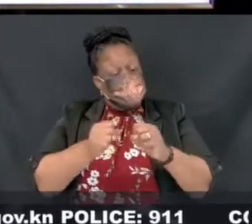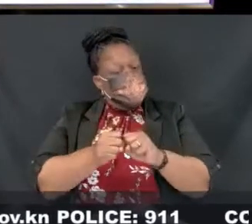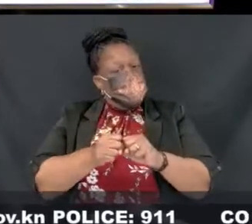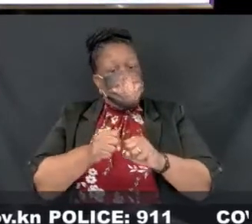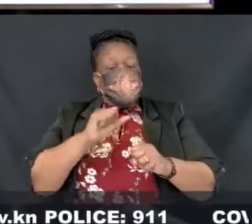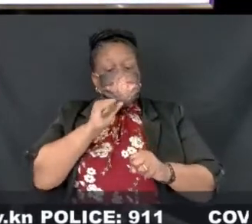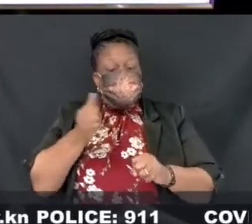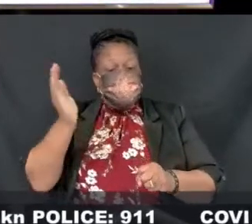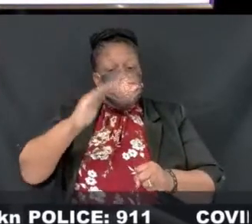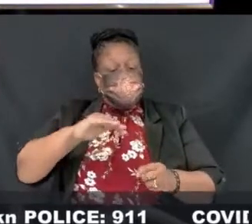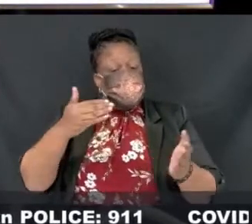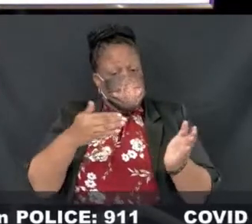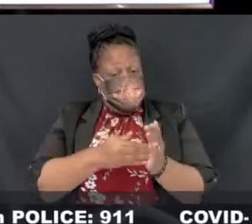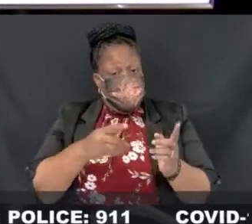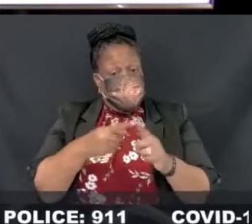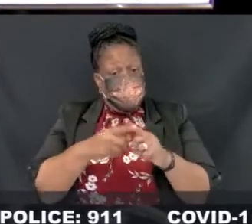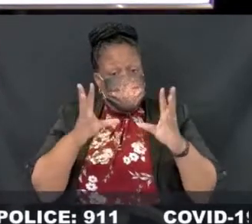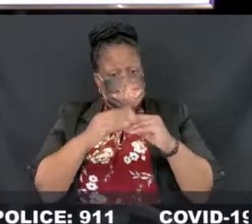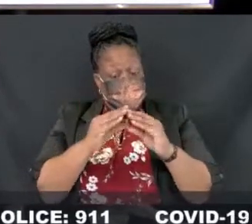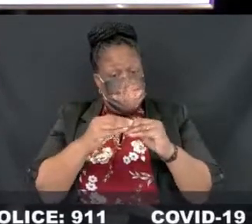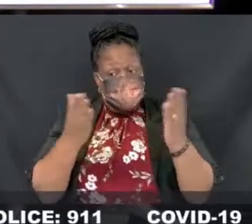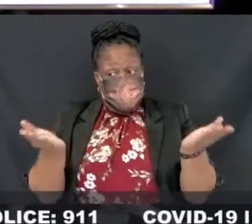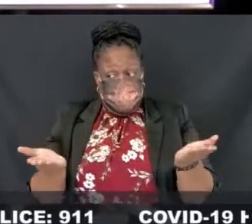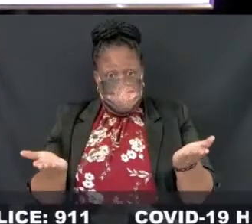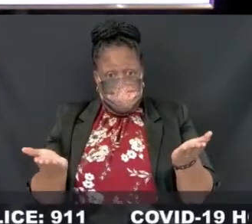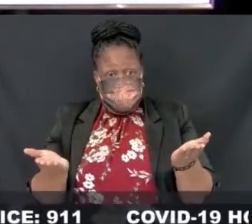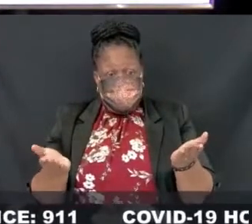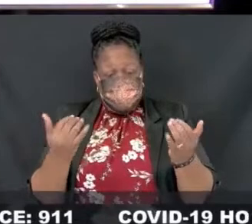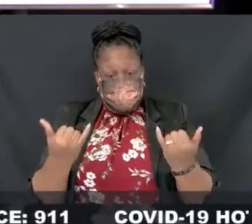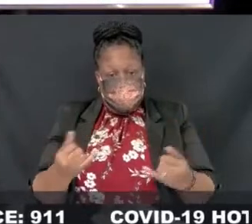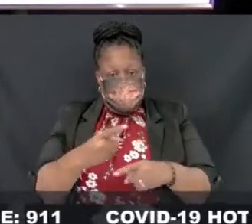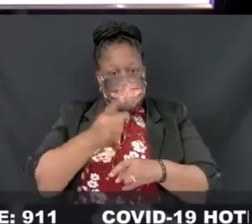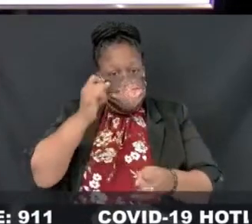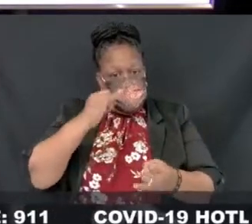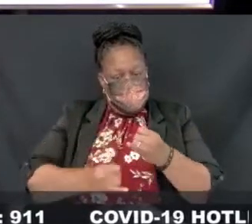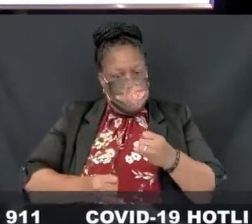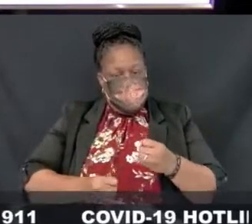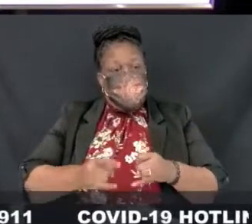safe until this pandemic is fully in the rearview mirror. I thank you.